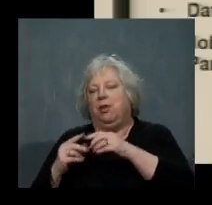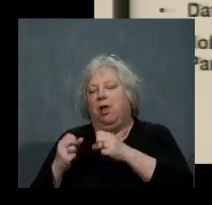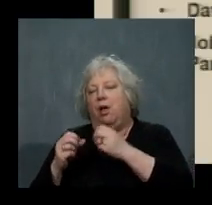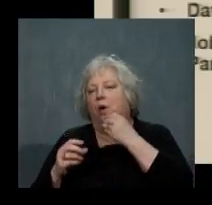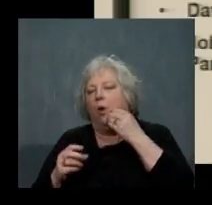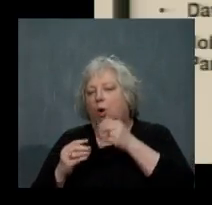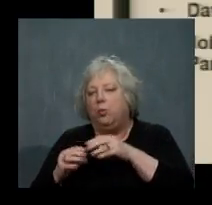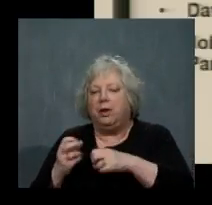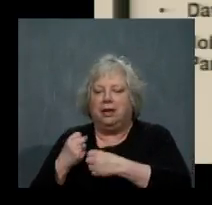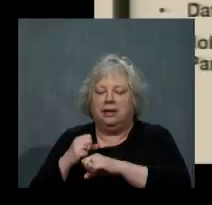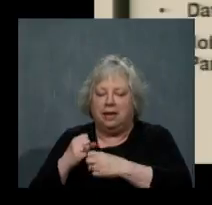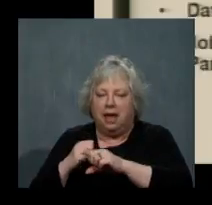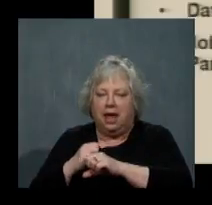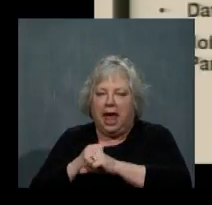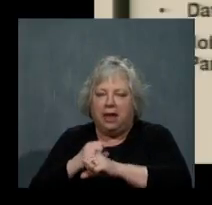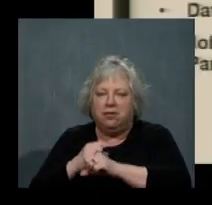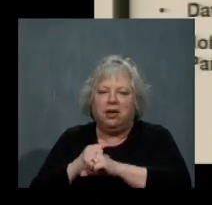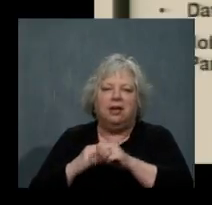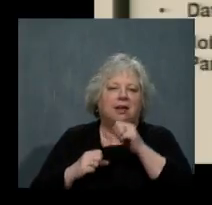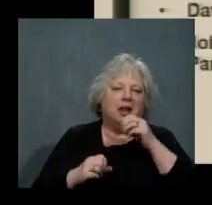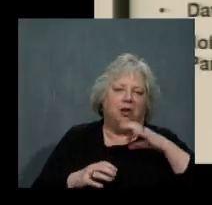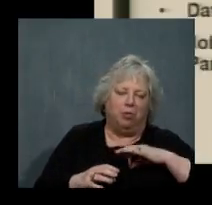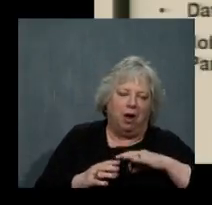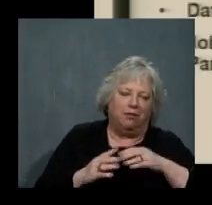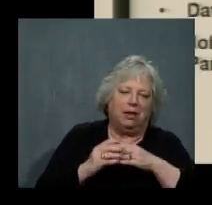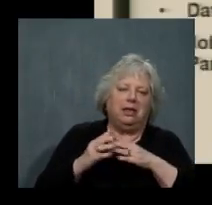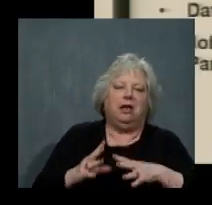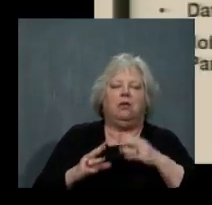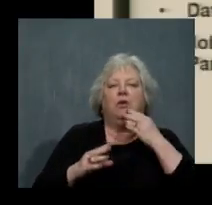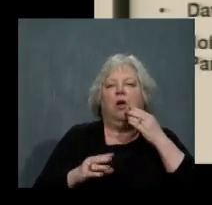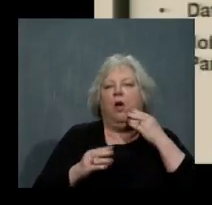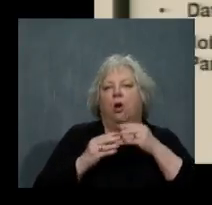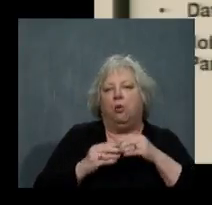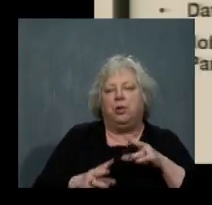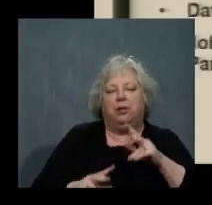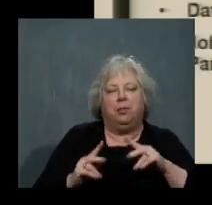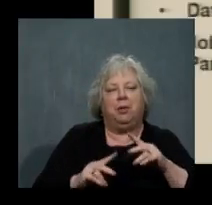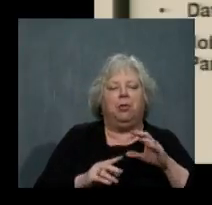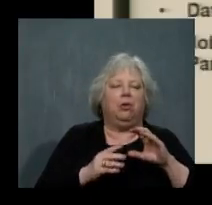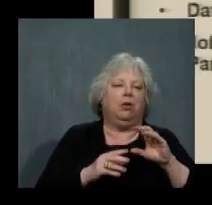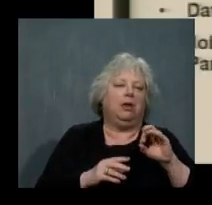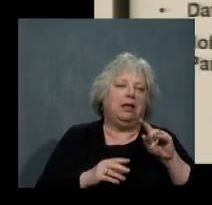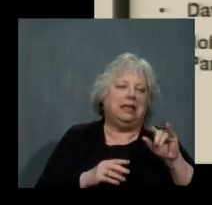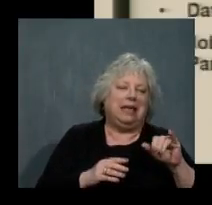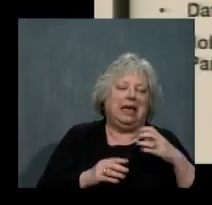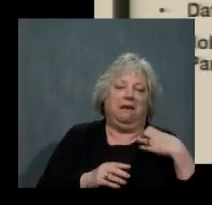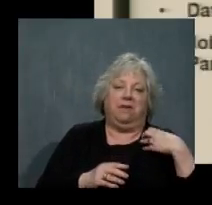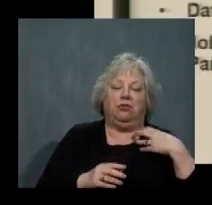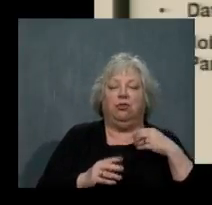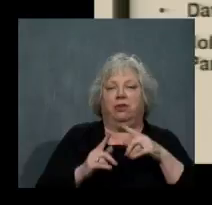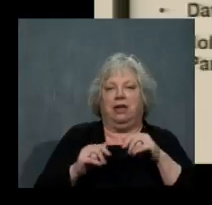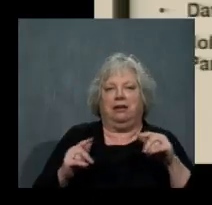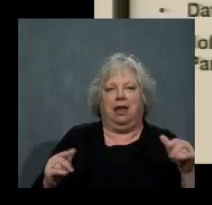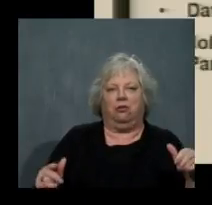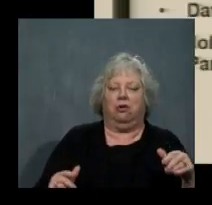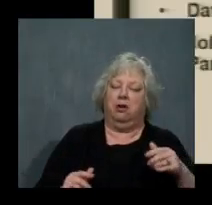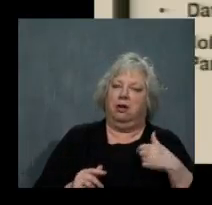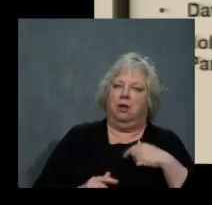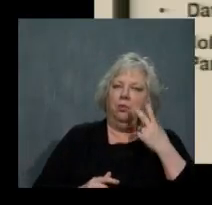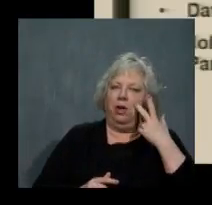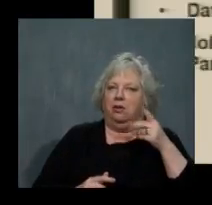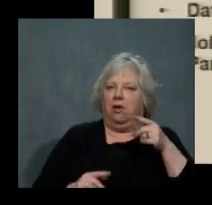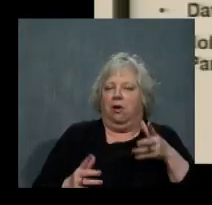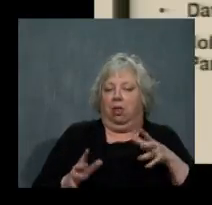business leaders, nonprofit leaders, homeless people, and city officials. And we've kind of looked at this as an